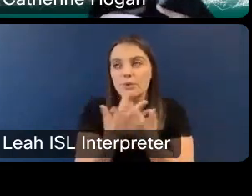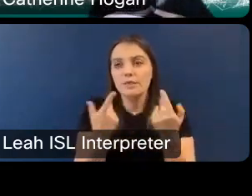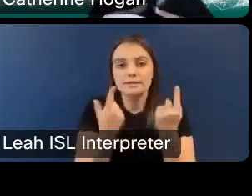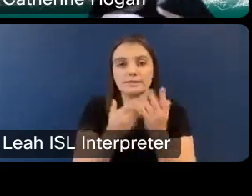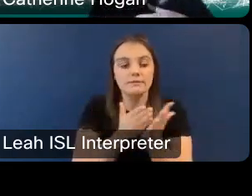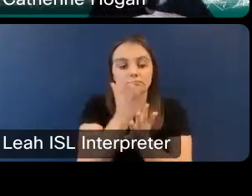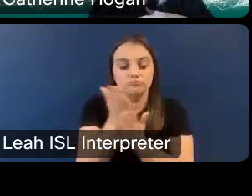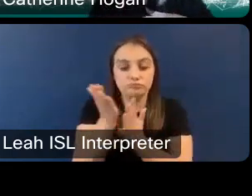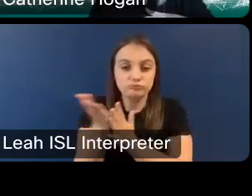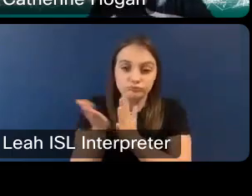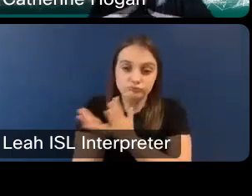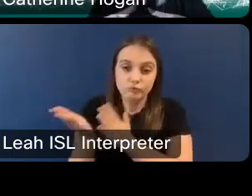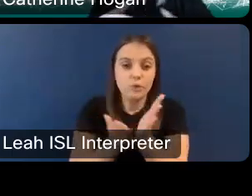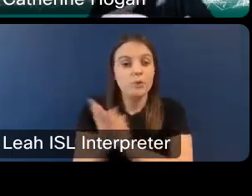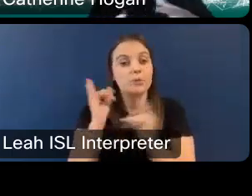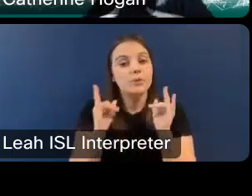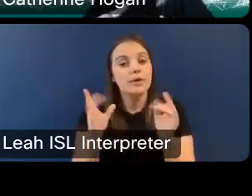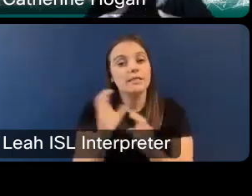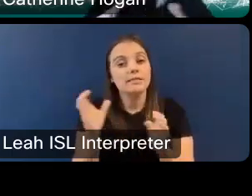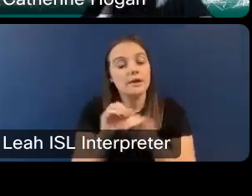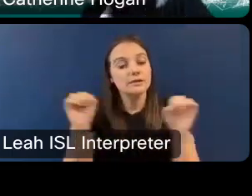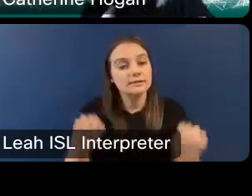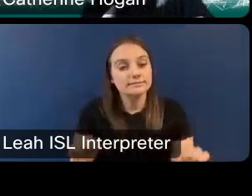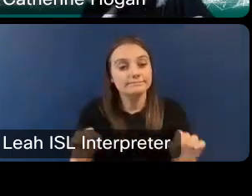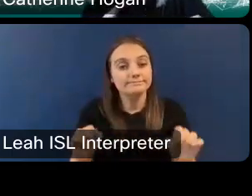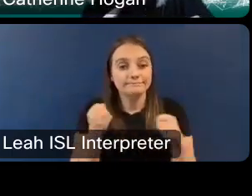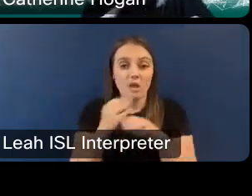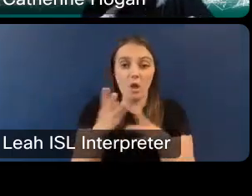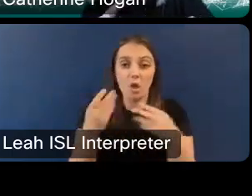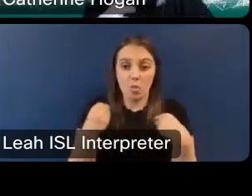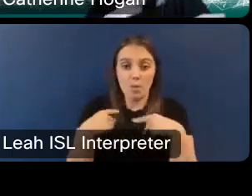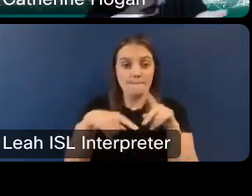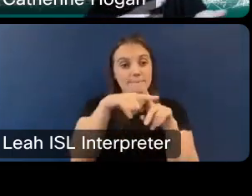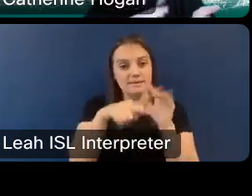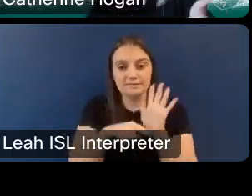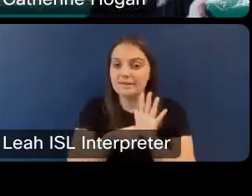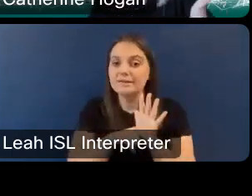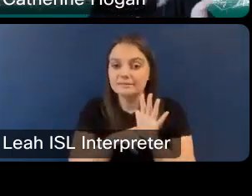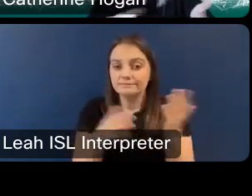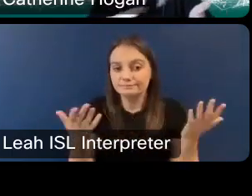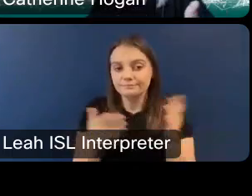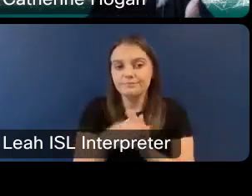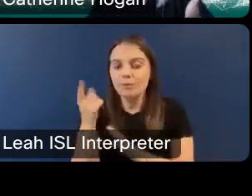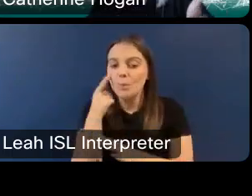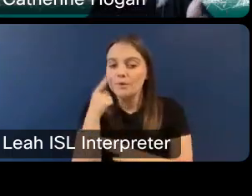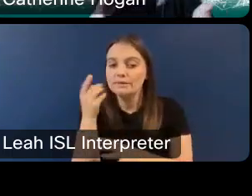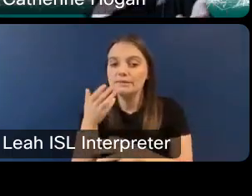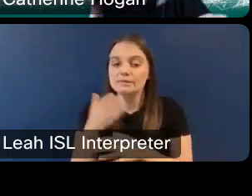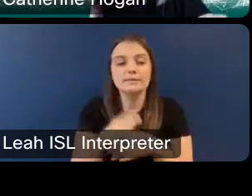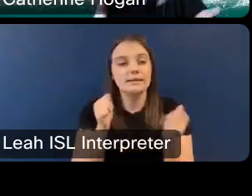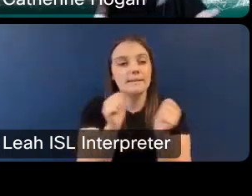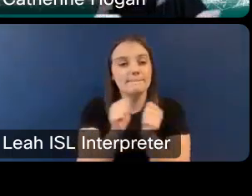our healthcare system. Each has its own advantage and disadvantage. You know, we looked at handover meetings, huddles,